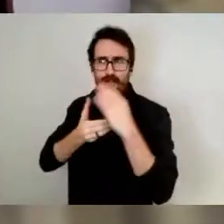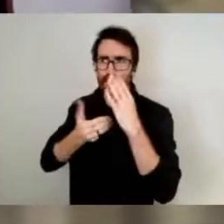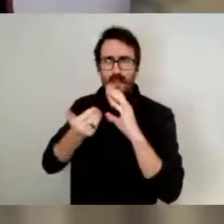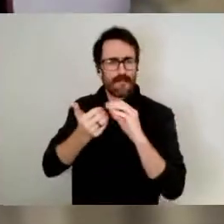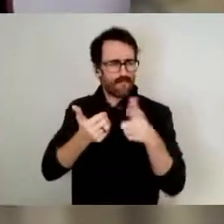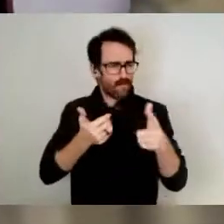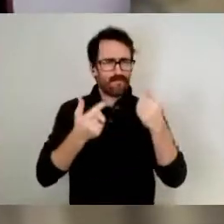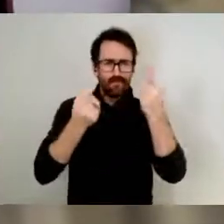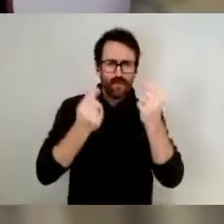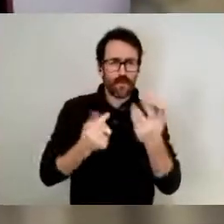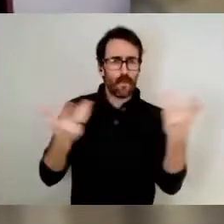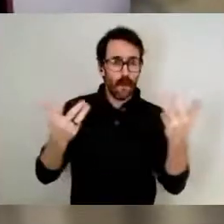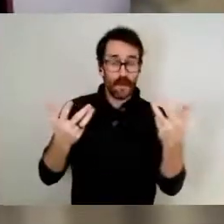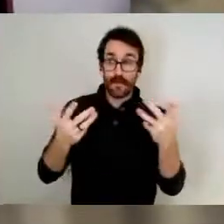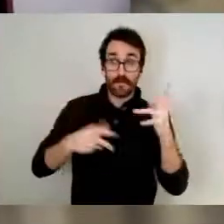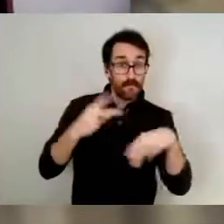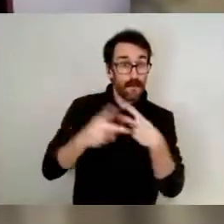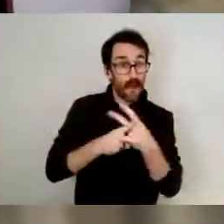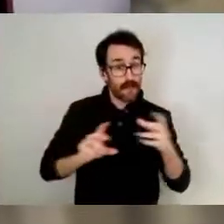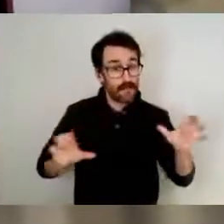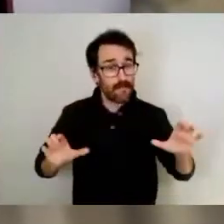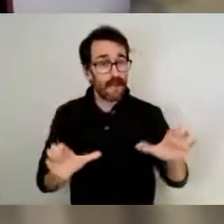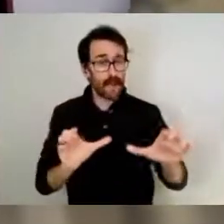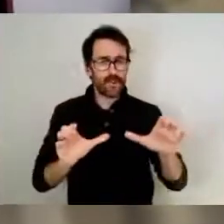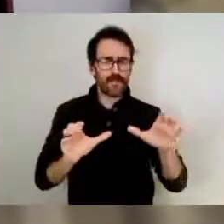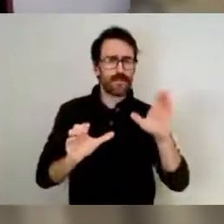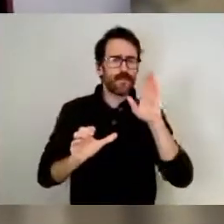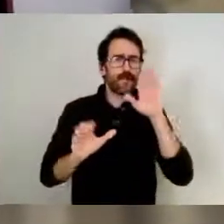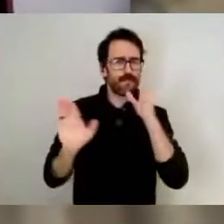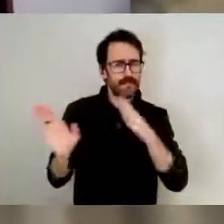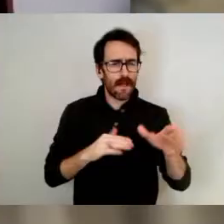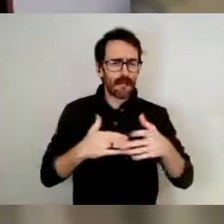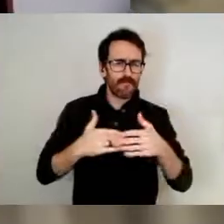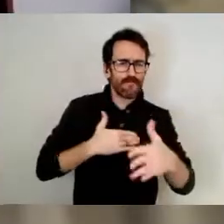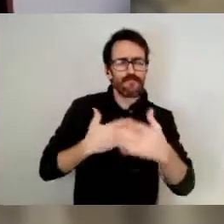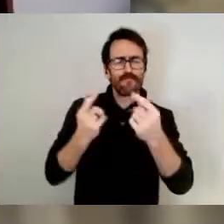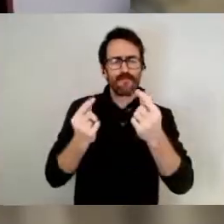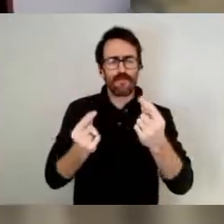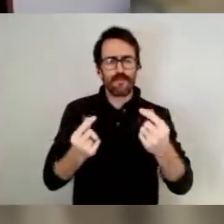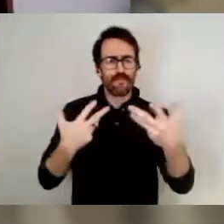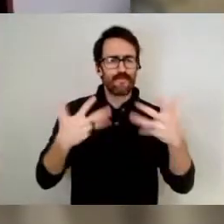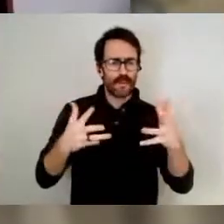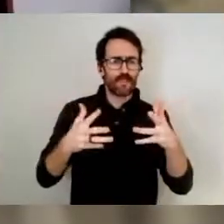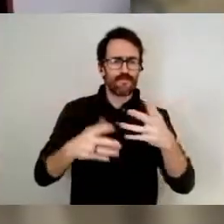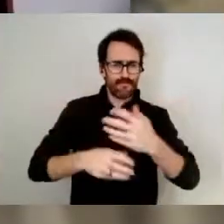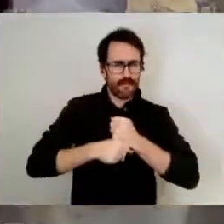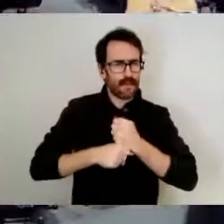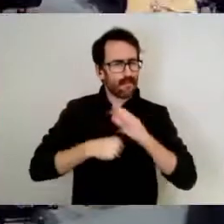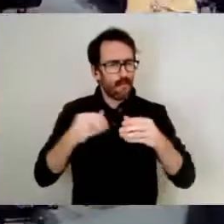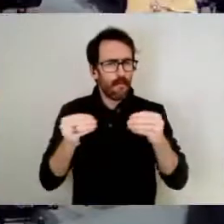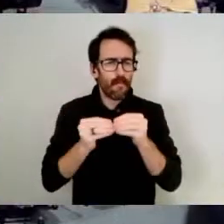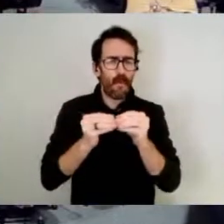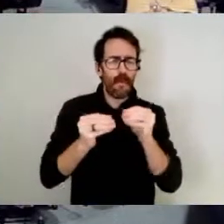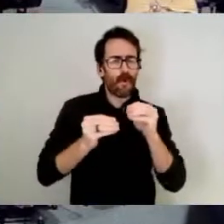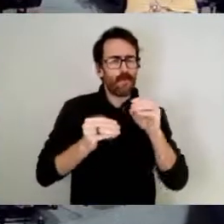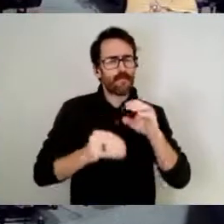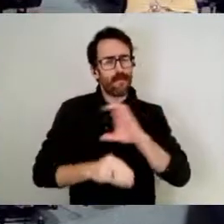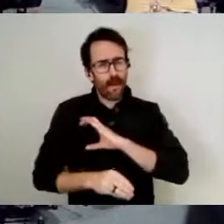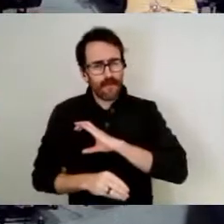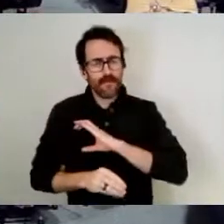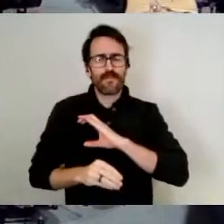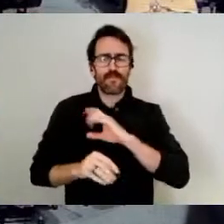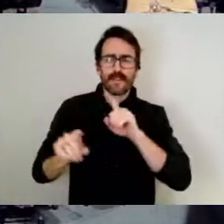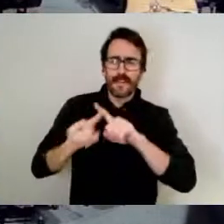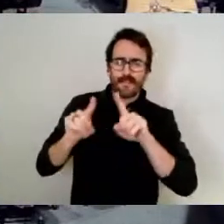to cause grave injury to people. But our investigation will ultimately reveal that. Okay.